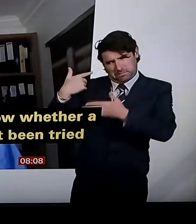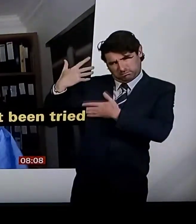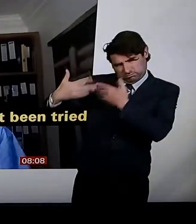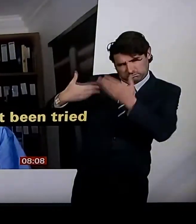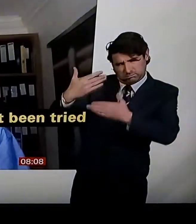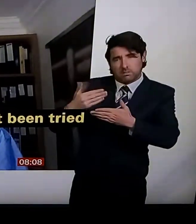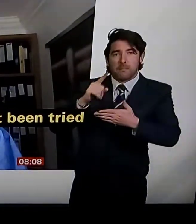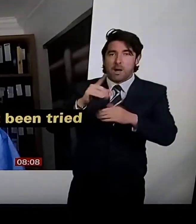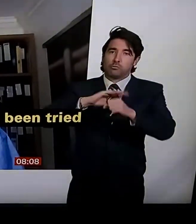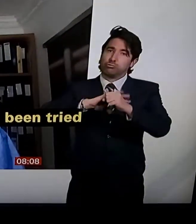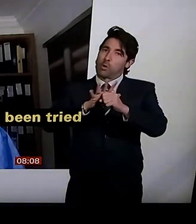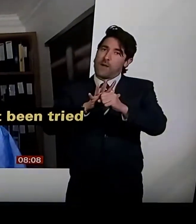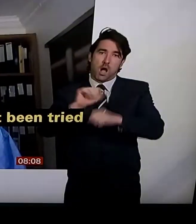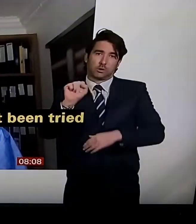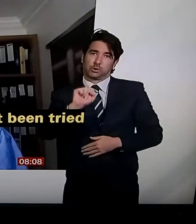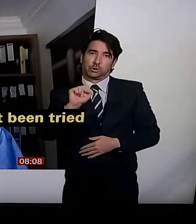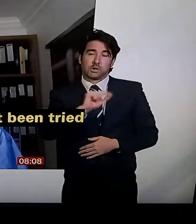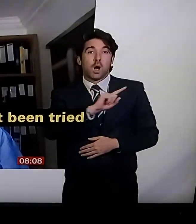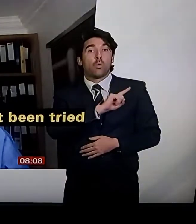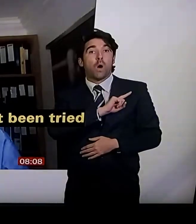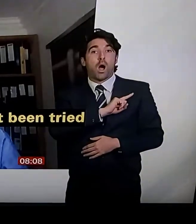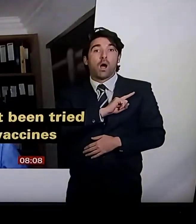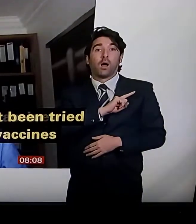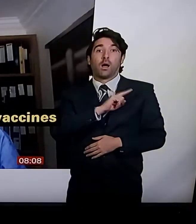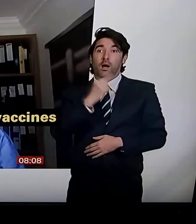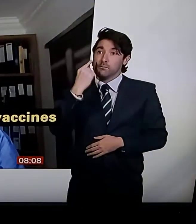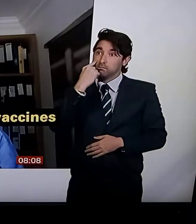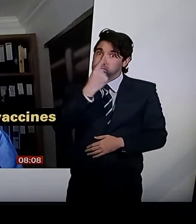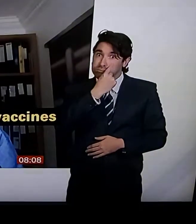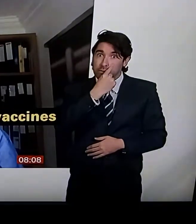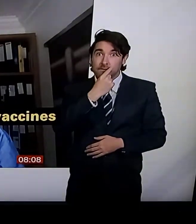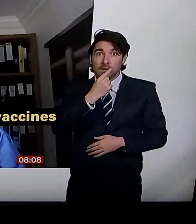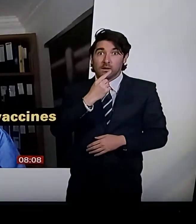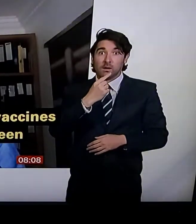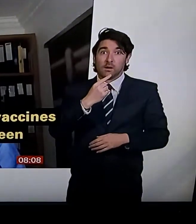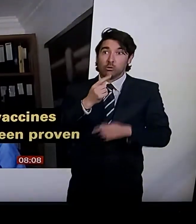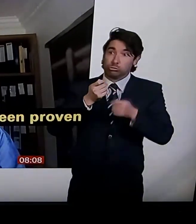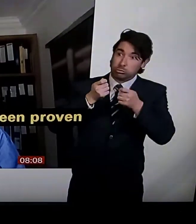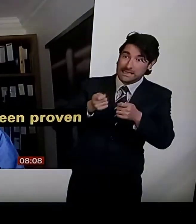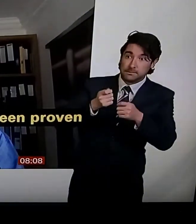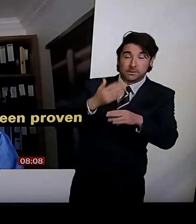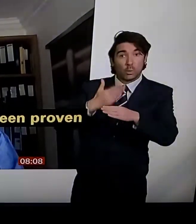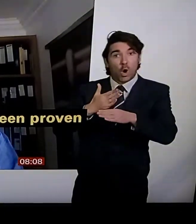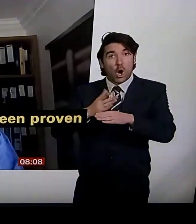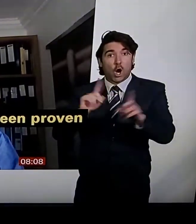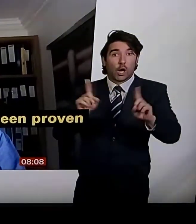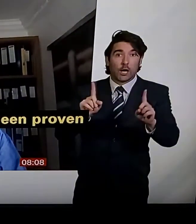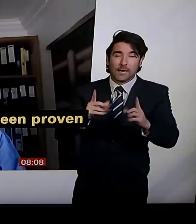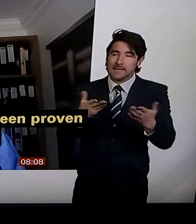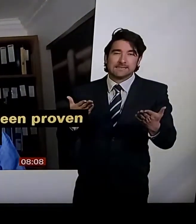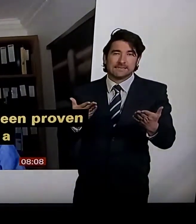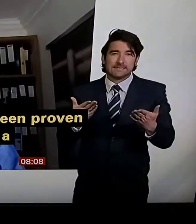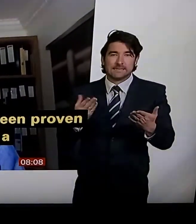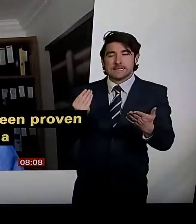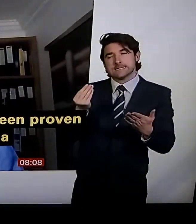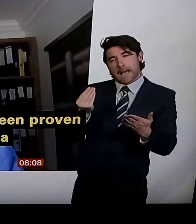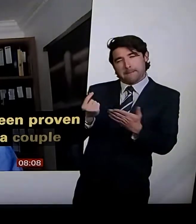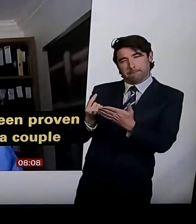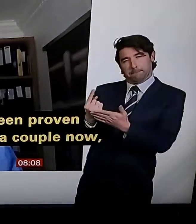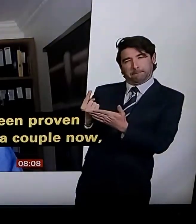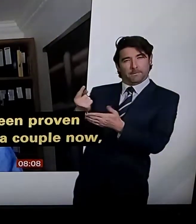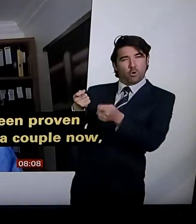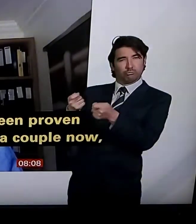we go through into Saturday. To north of it, Scotland, Northern Ireland, sunshine, a few showers, brightening up in Northern England after a damp start. Staying pretty cloudy and damp across